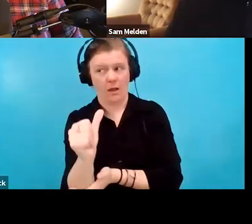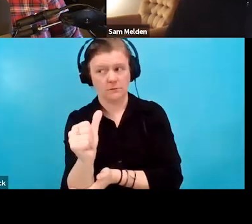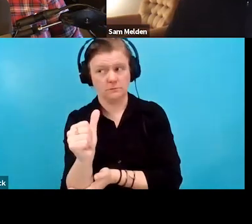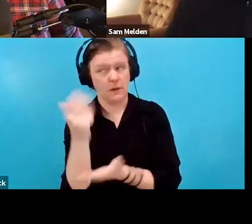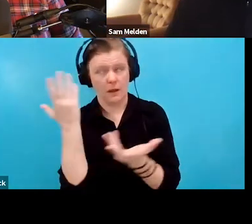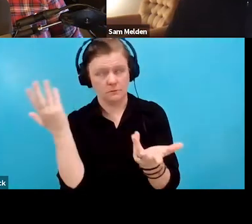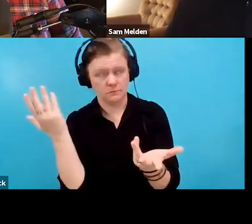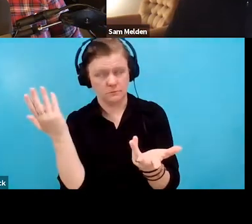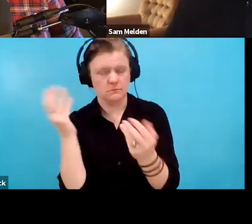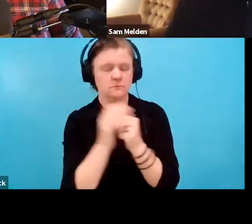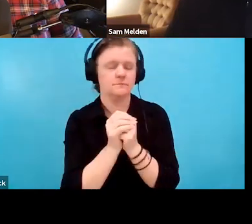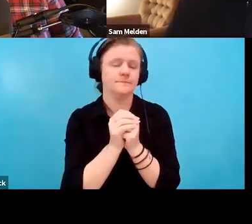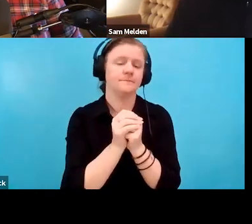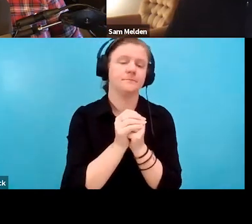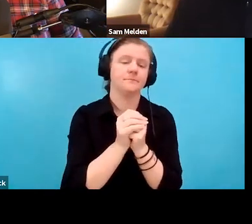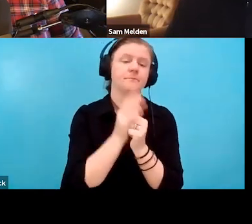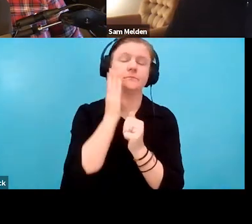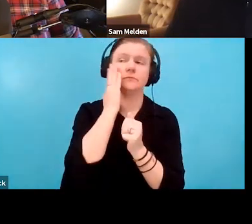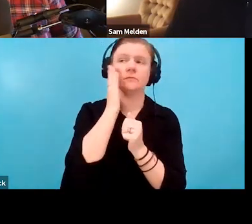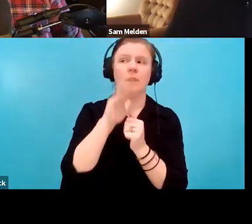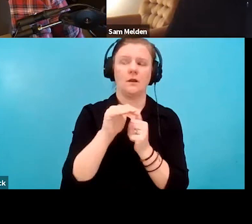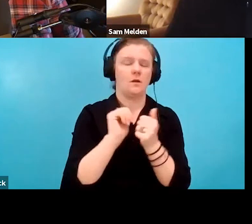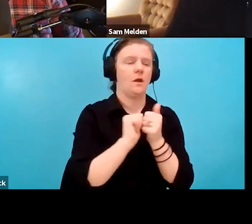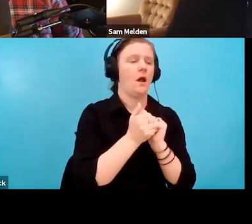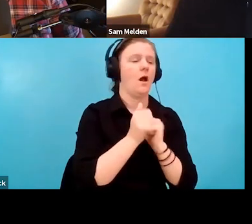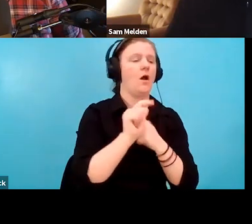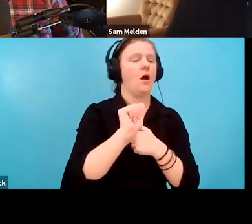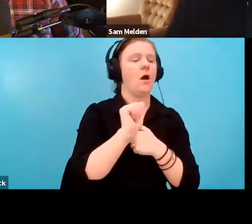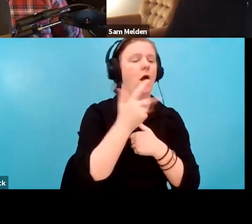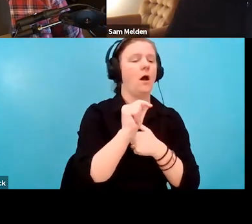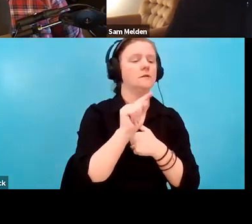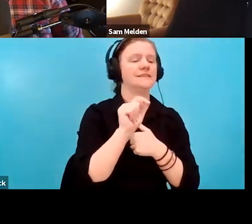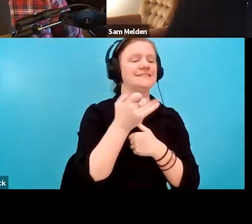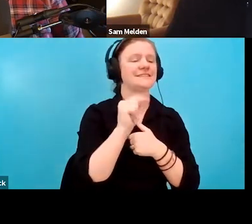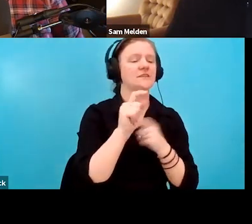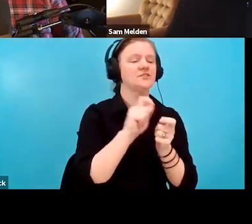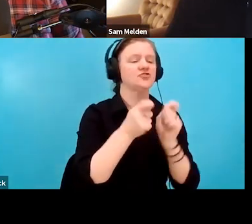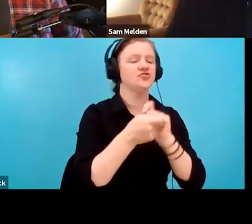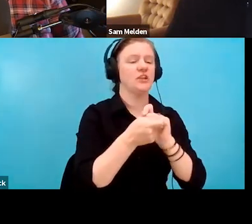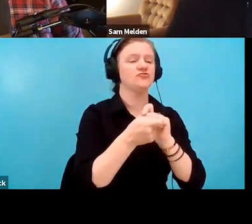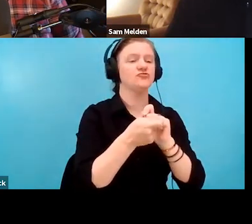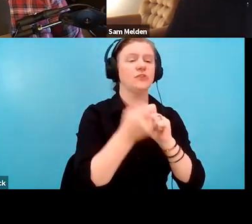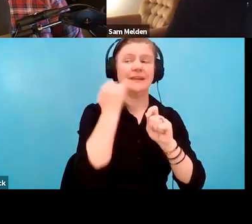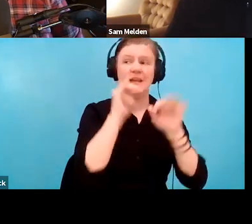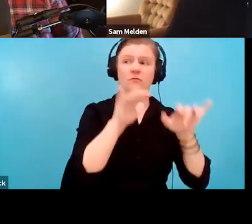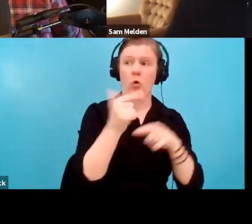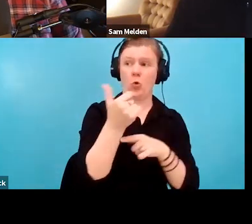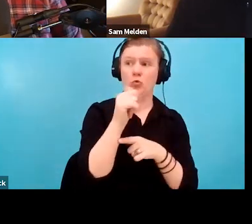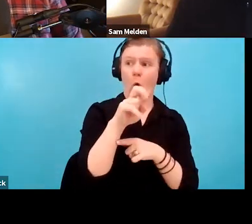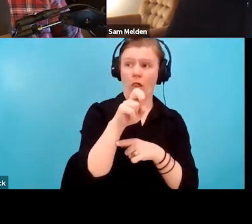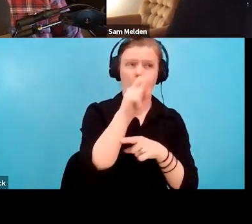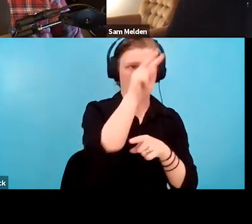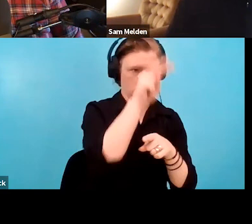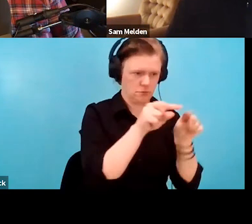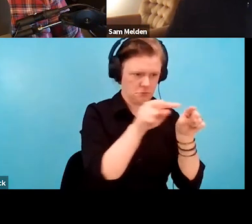I do know that, you know, Googling how do I edit the alternative text for a photo on Facebook claims that I can do it